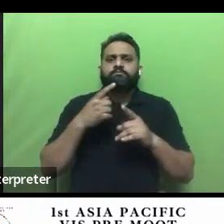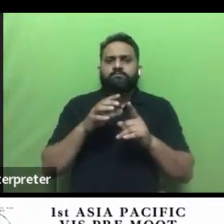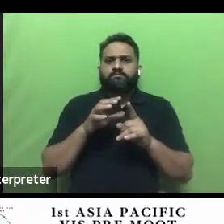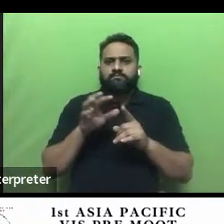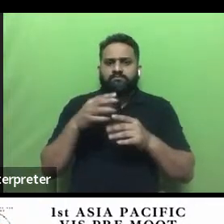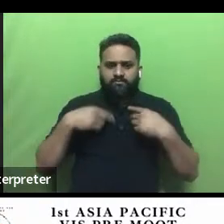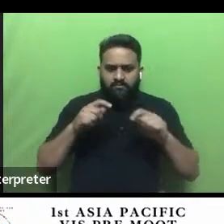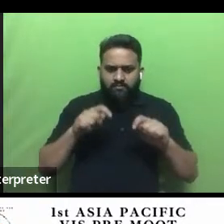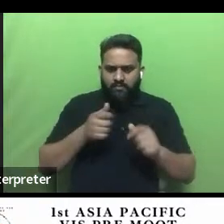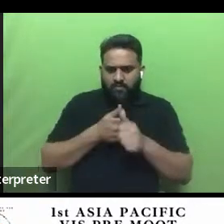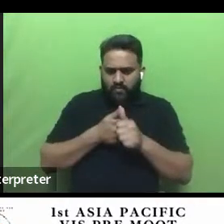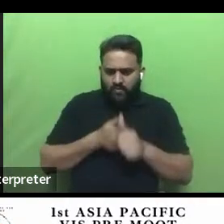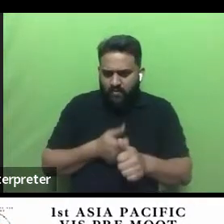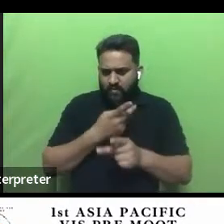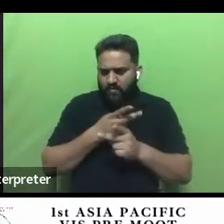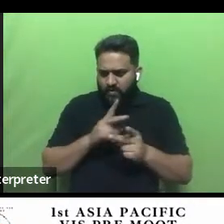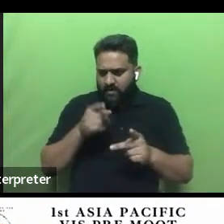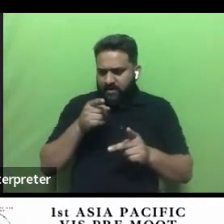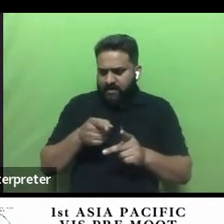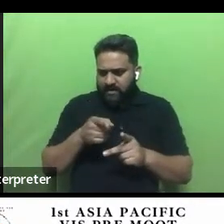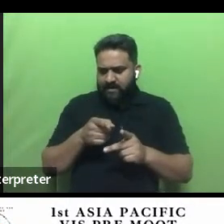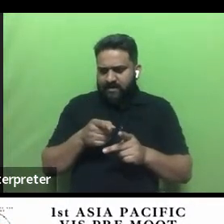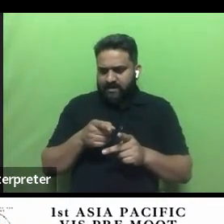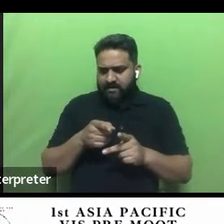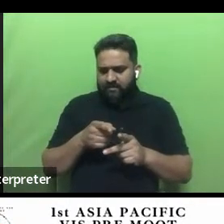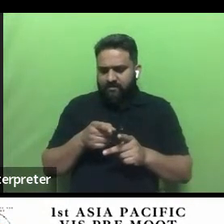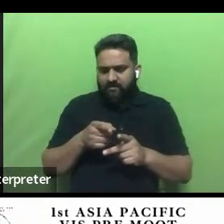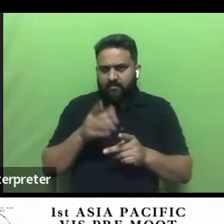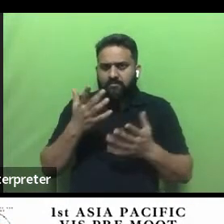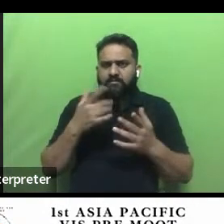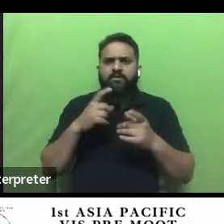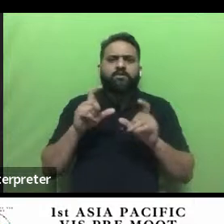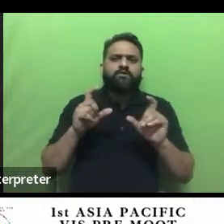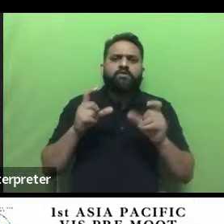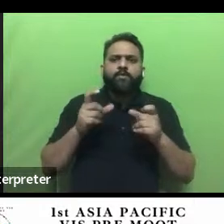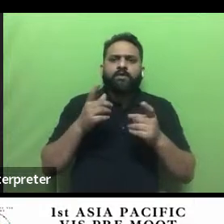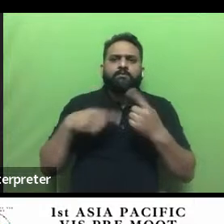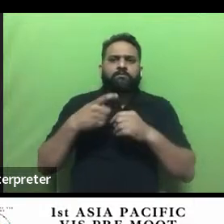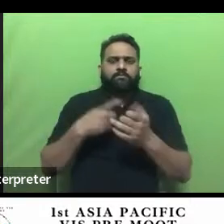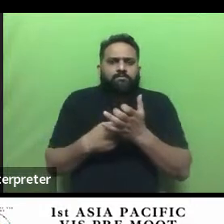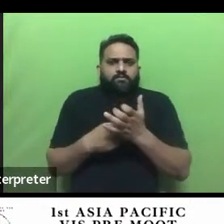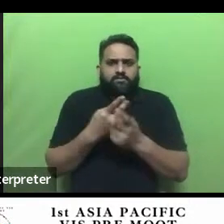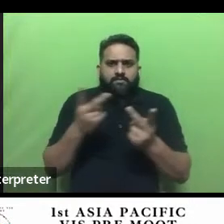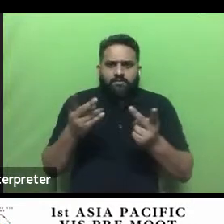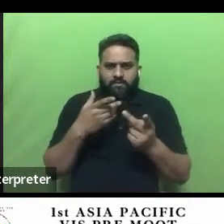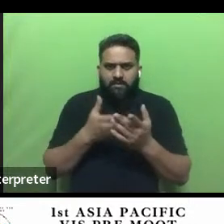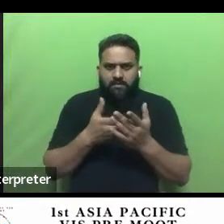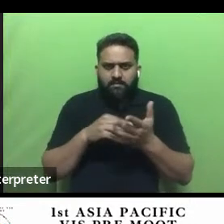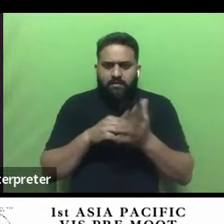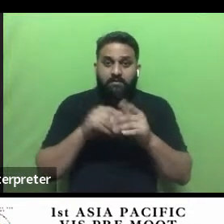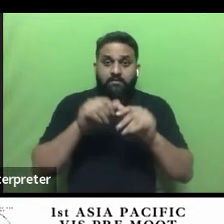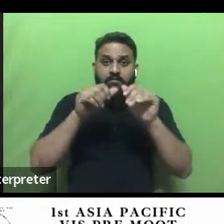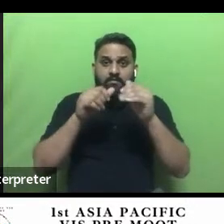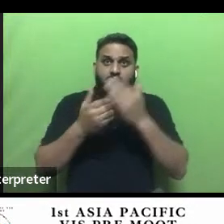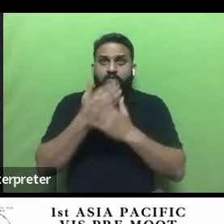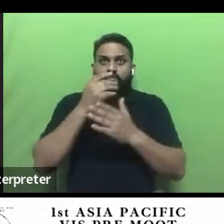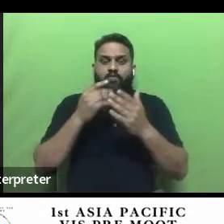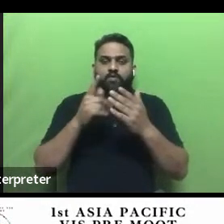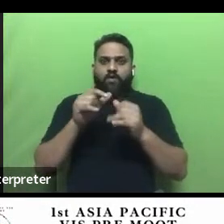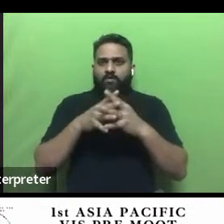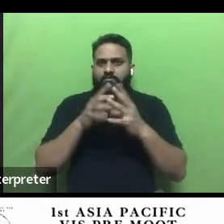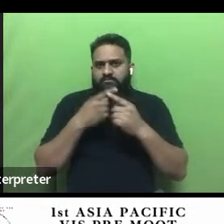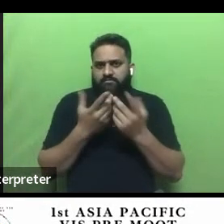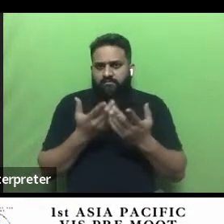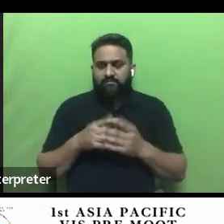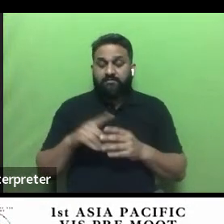follow, given that it is from a common law jurisdiction which has not adopted the model law in its entirety. The